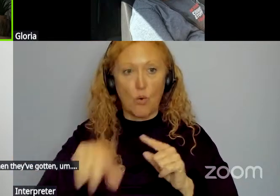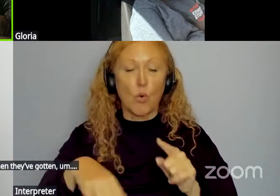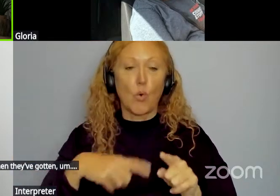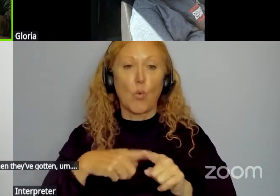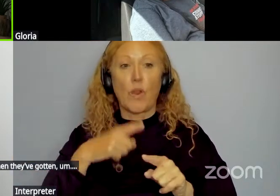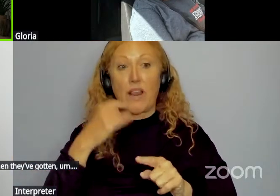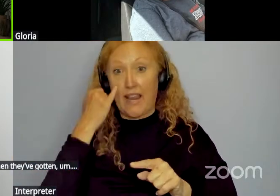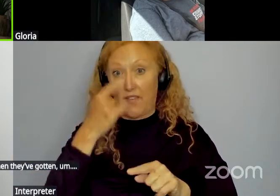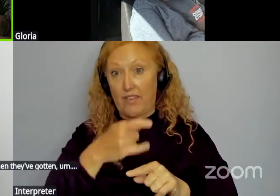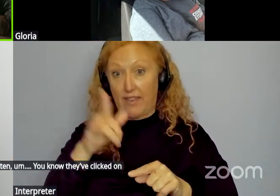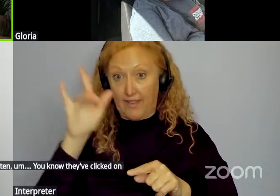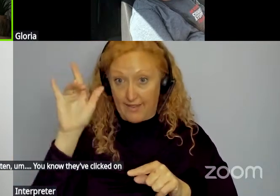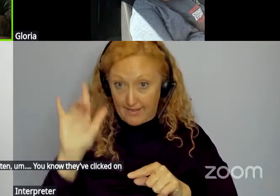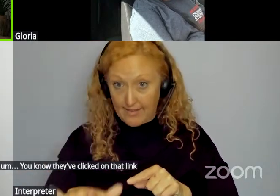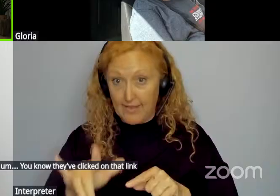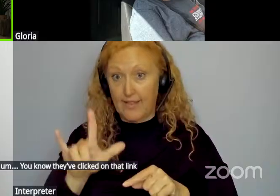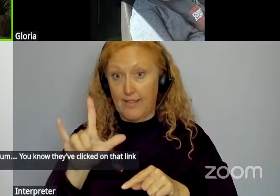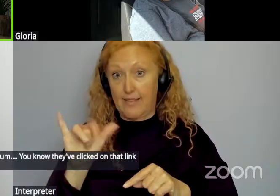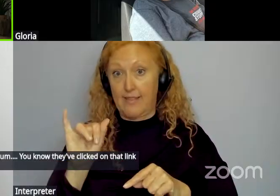if they've clicked on that link in the